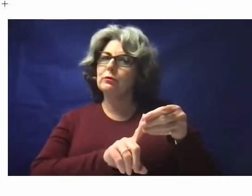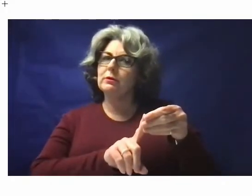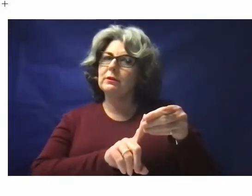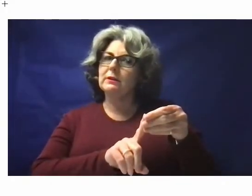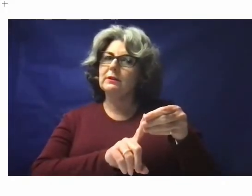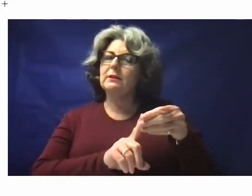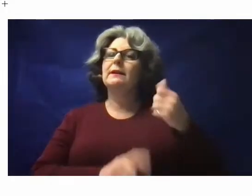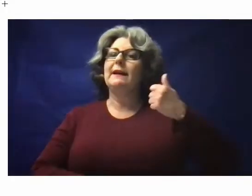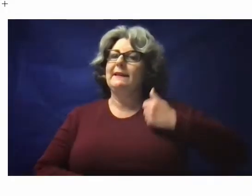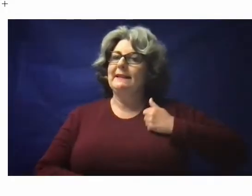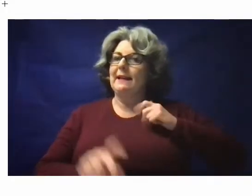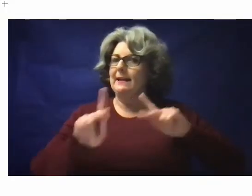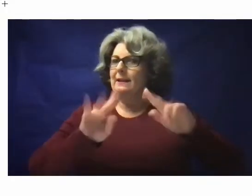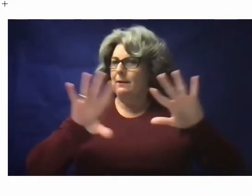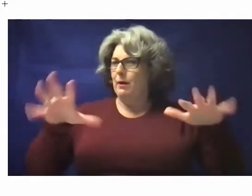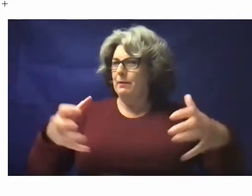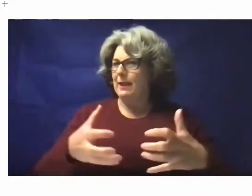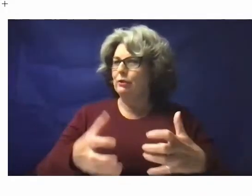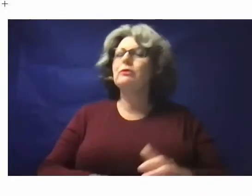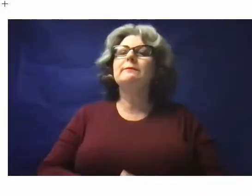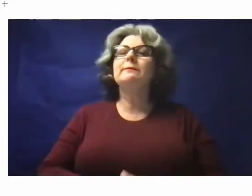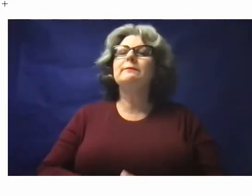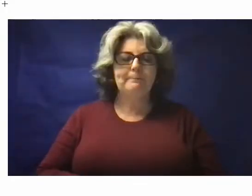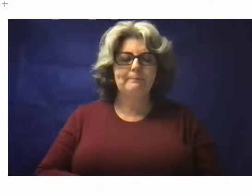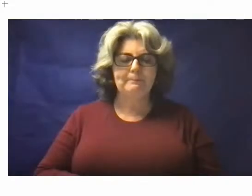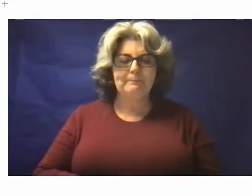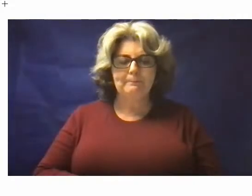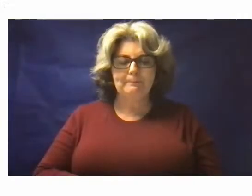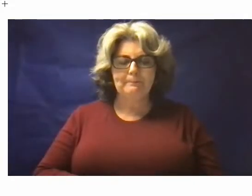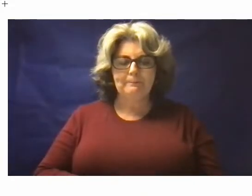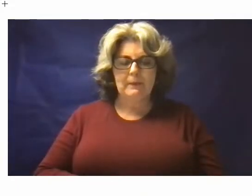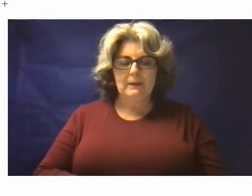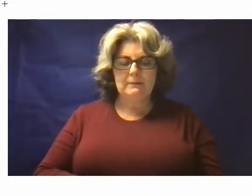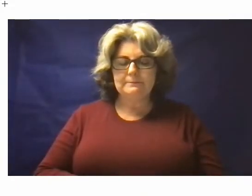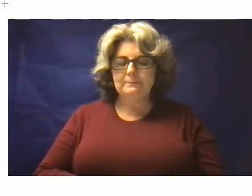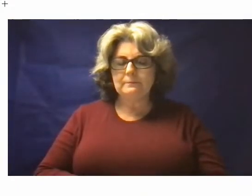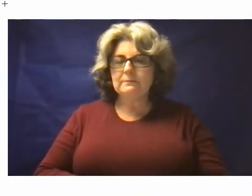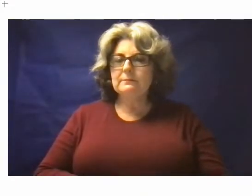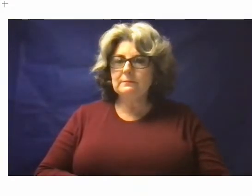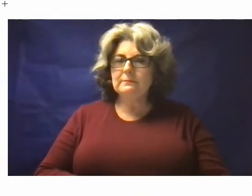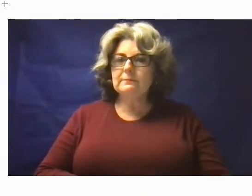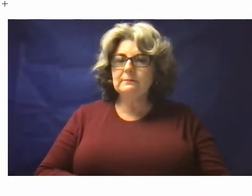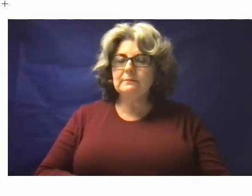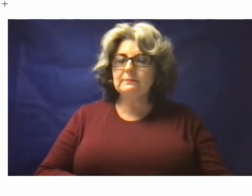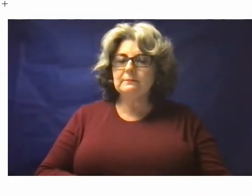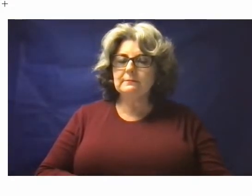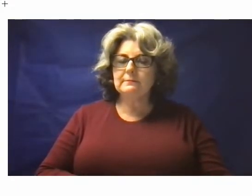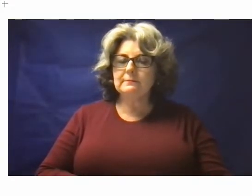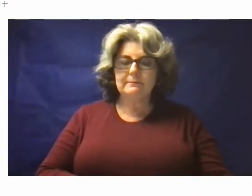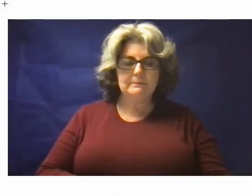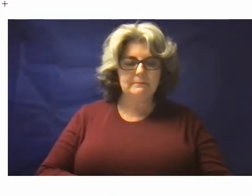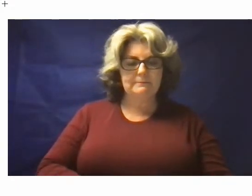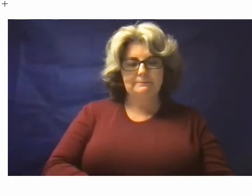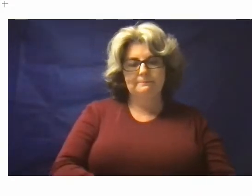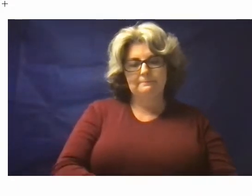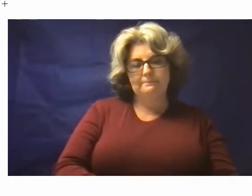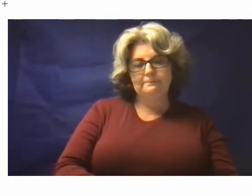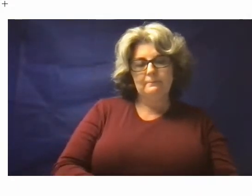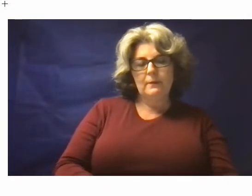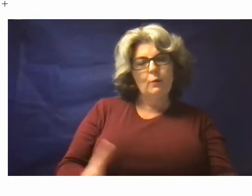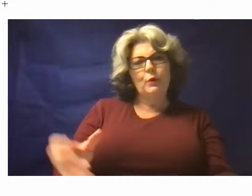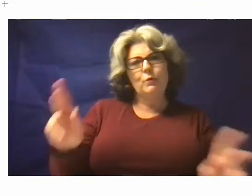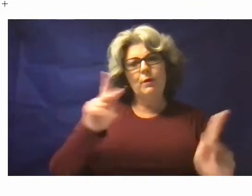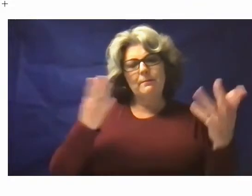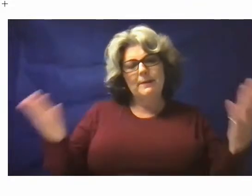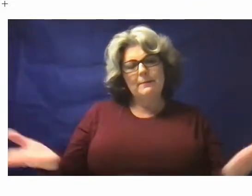population. And so we want it to, right? We want a diverse place. We want people here that bring diverse abilities